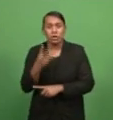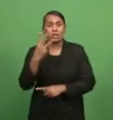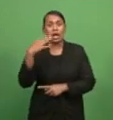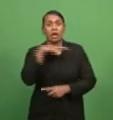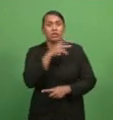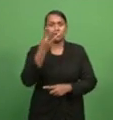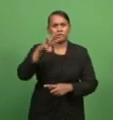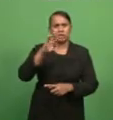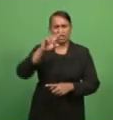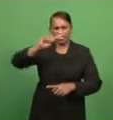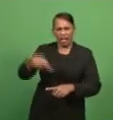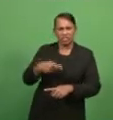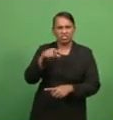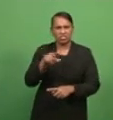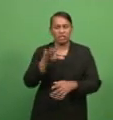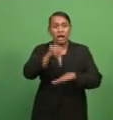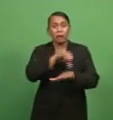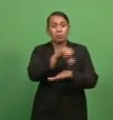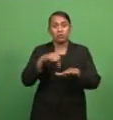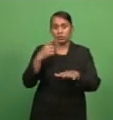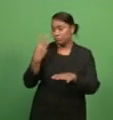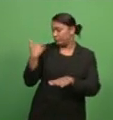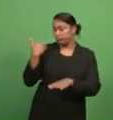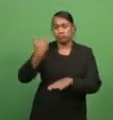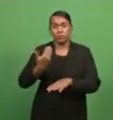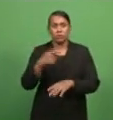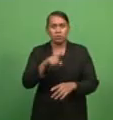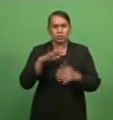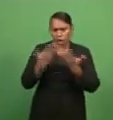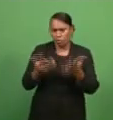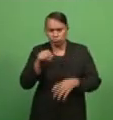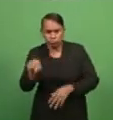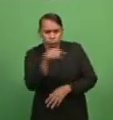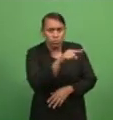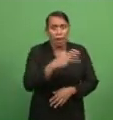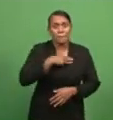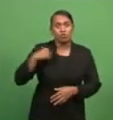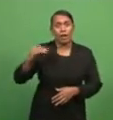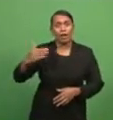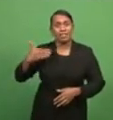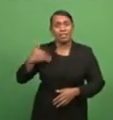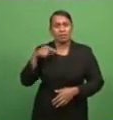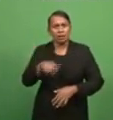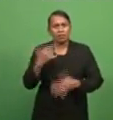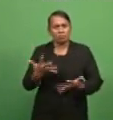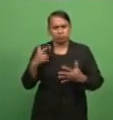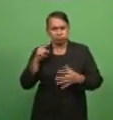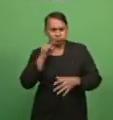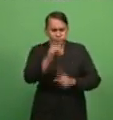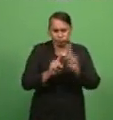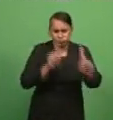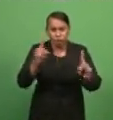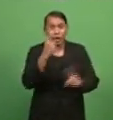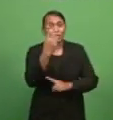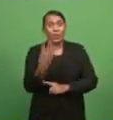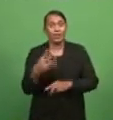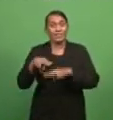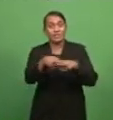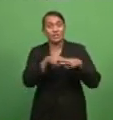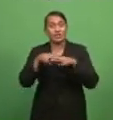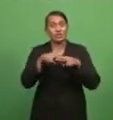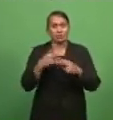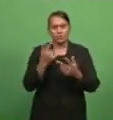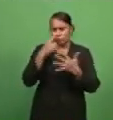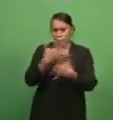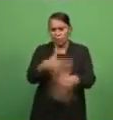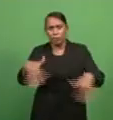on April 2nd. The Health Ministry says this is more than a third of Fiji's population. Chief Medical Advisor Chimesa